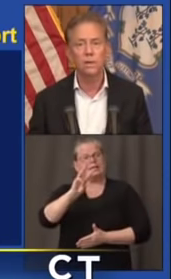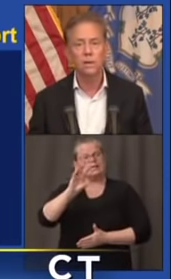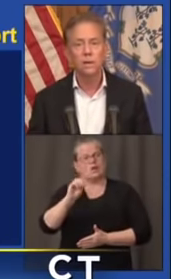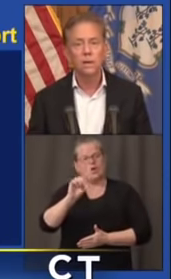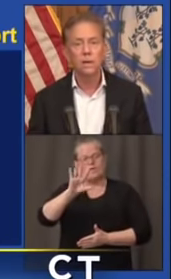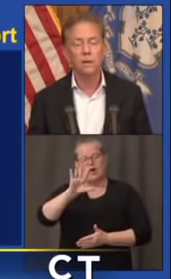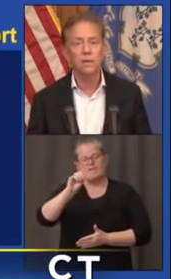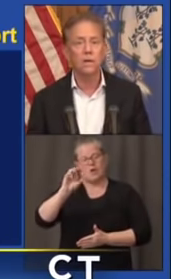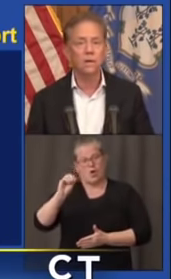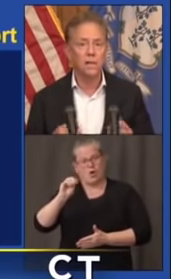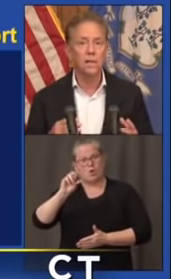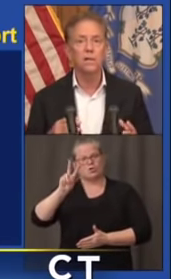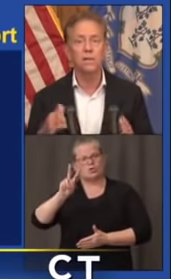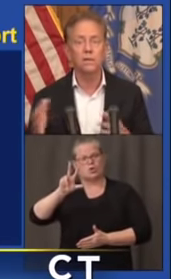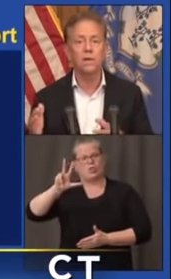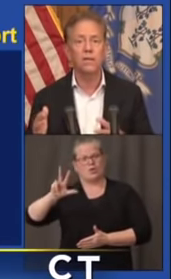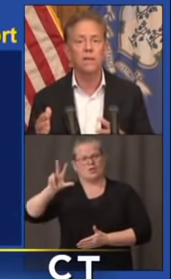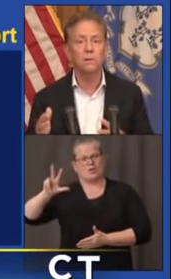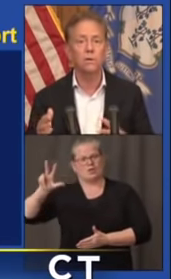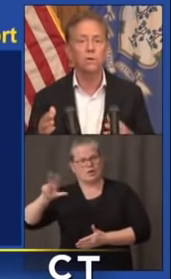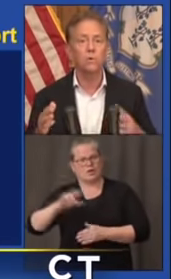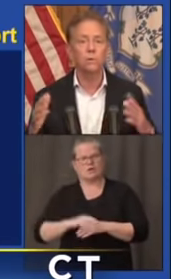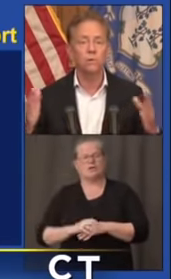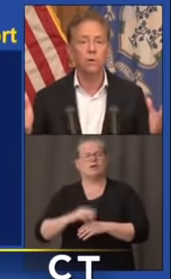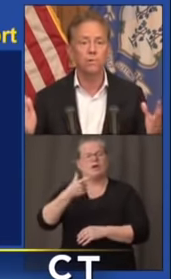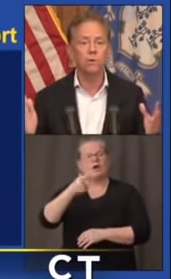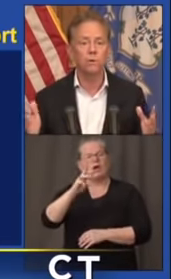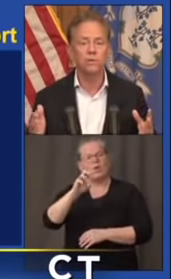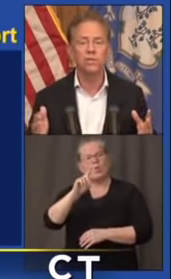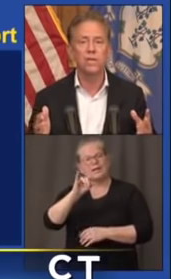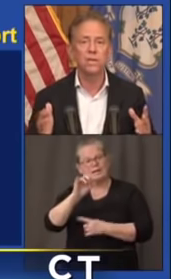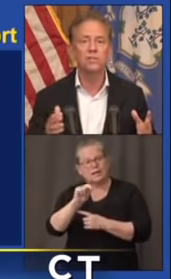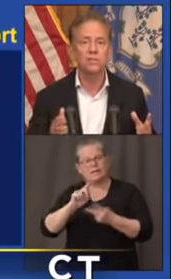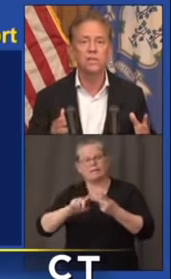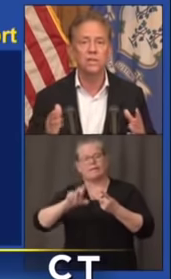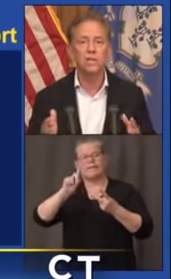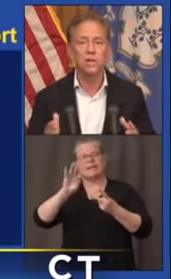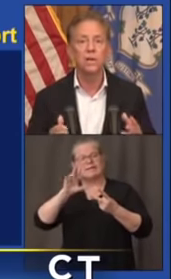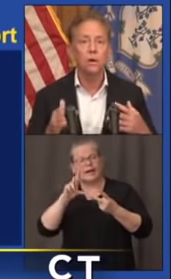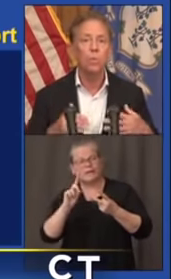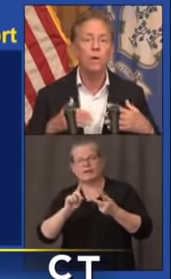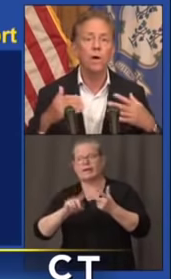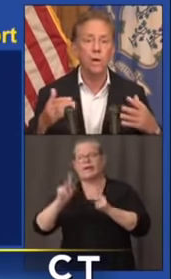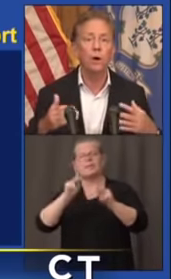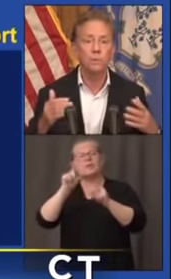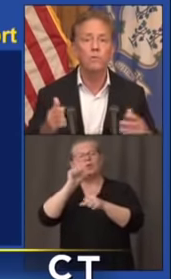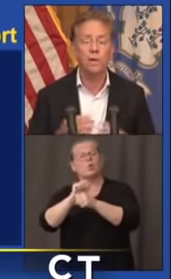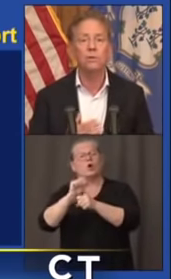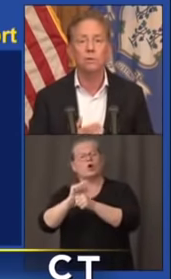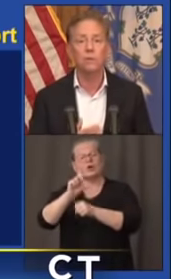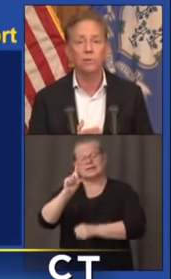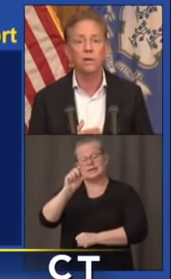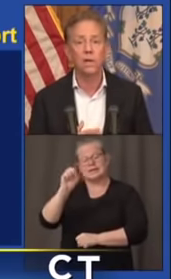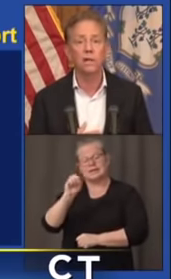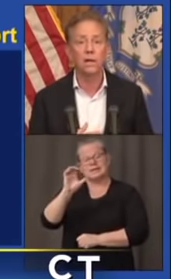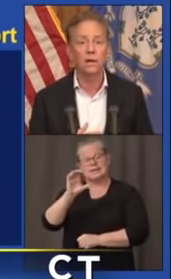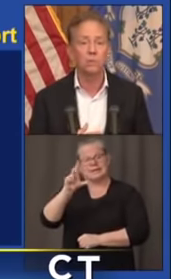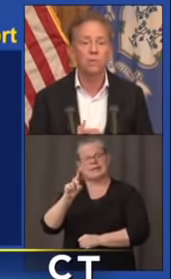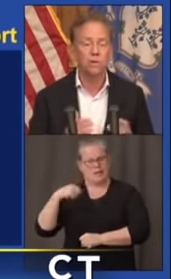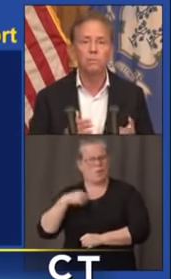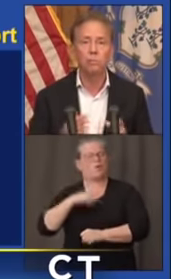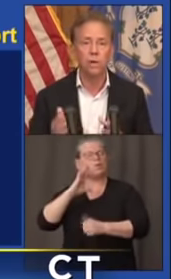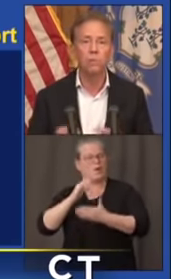860-500-2333. You've got Gwendolyn, you've got David, who you've known before, our folks at DECD. We will help you get to the front of that